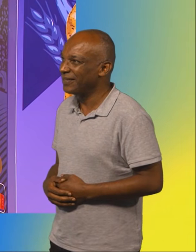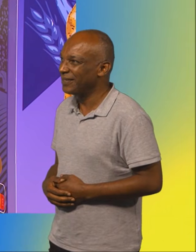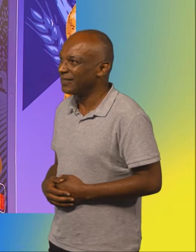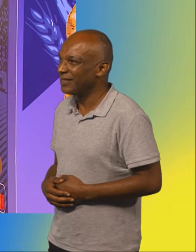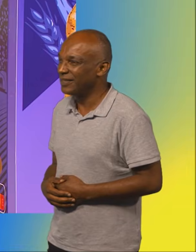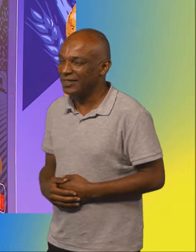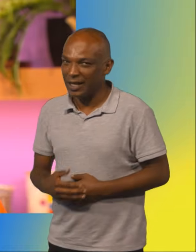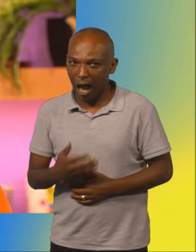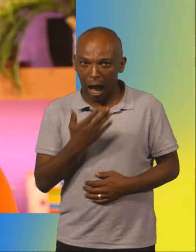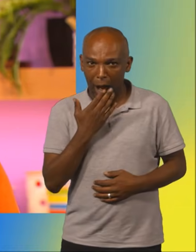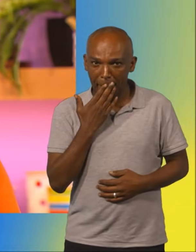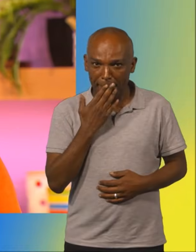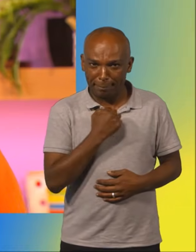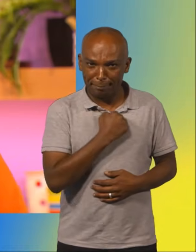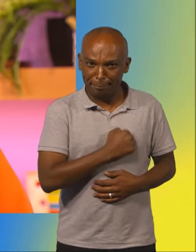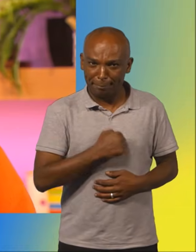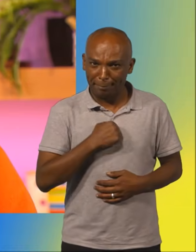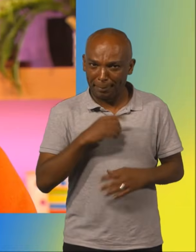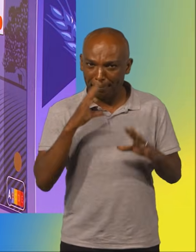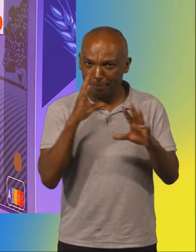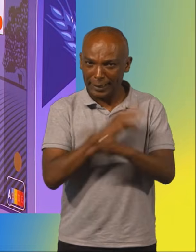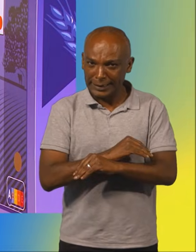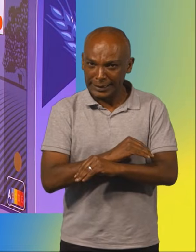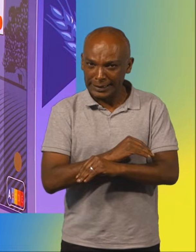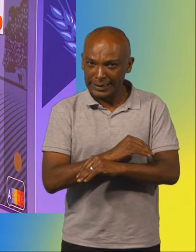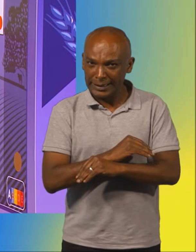Sorry, that one missed.